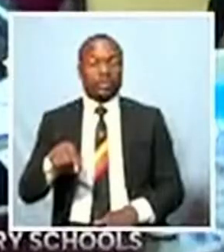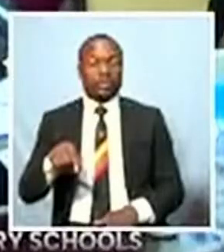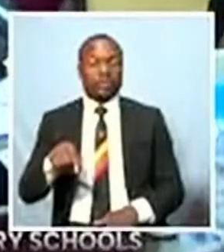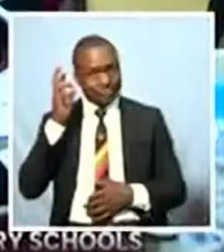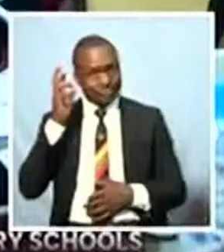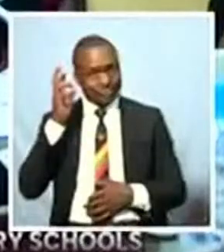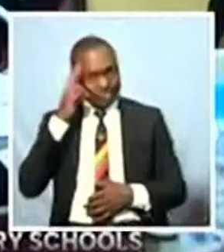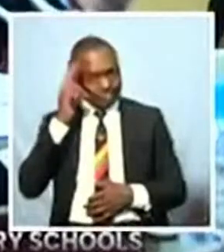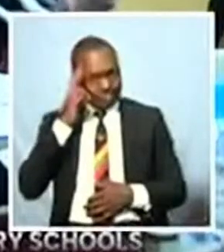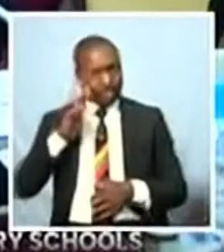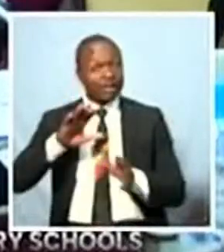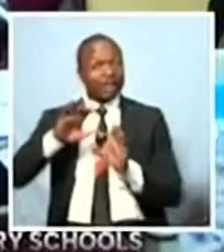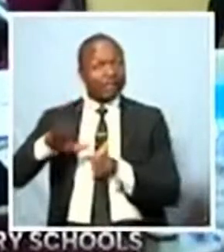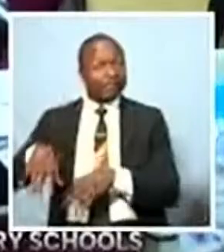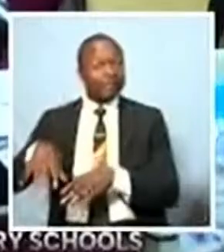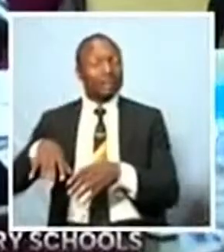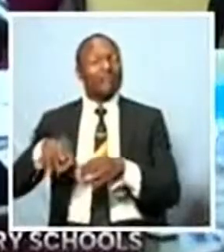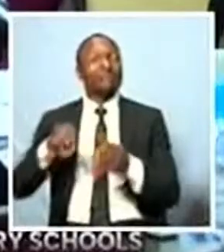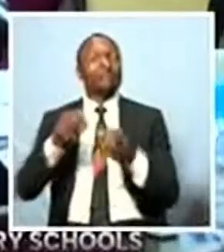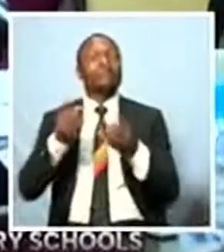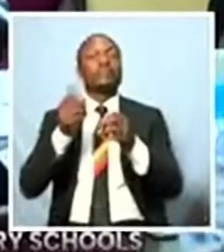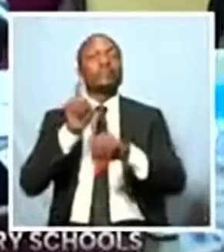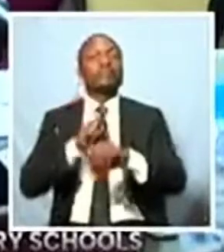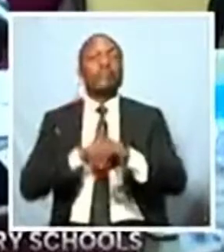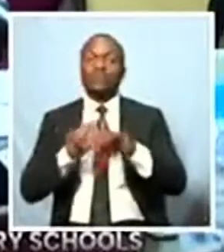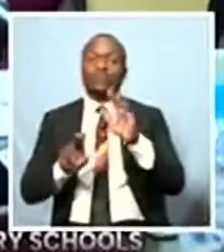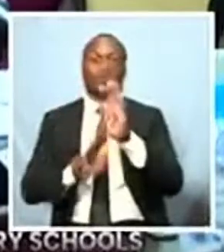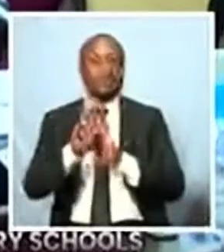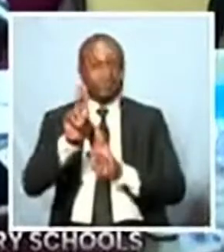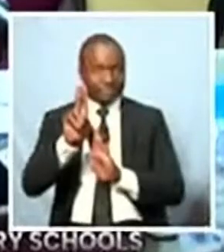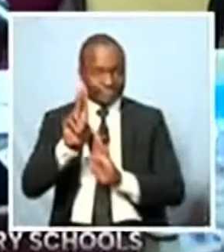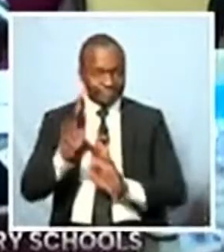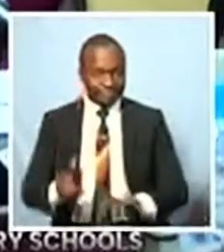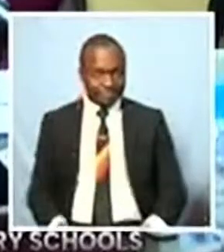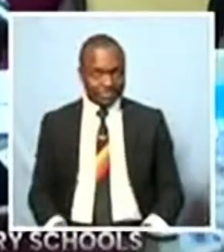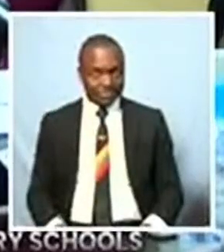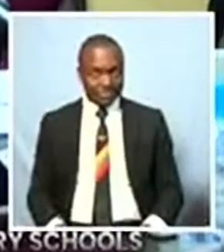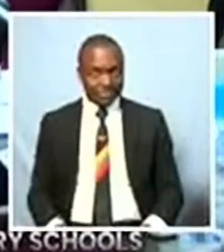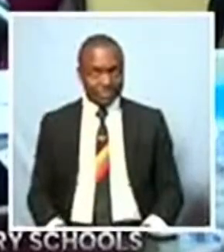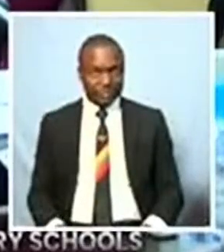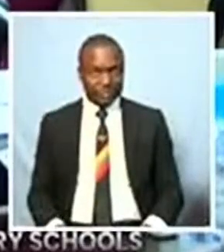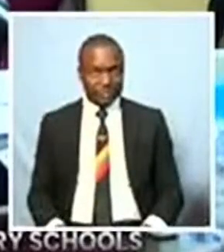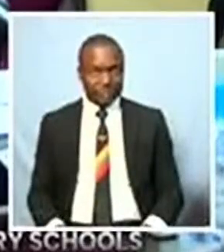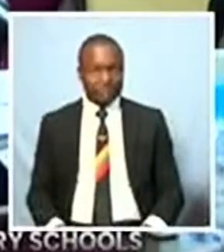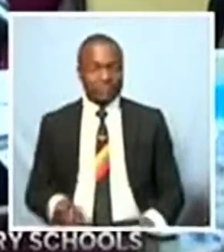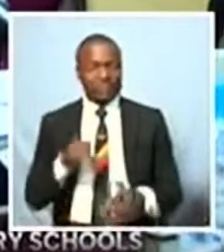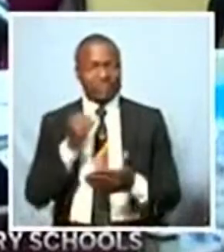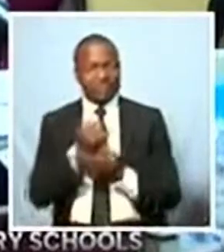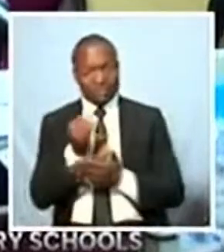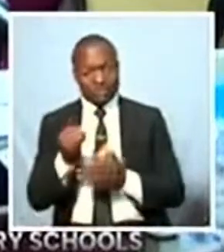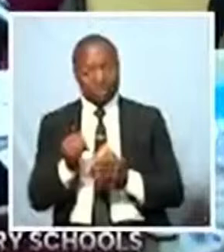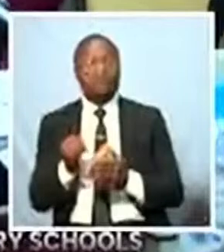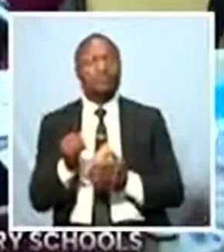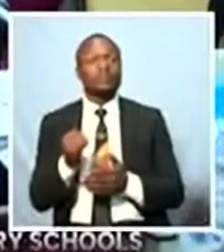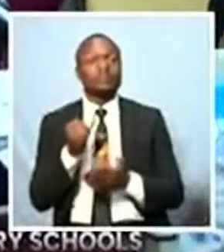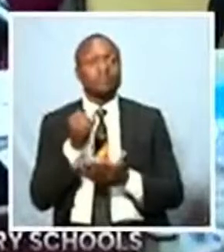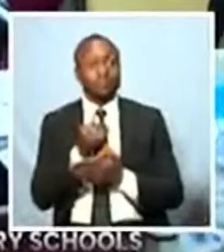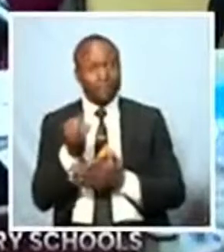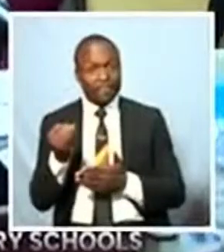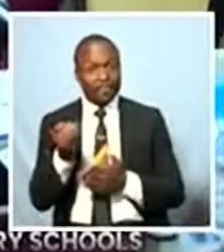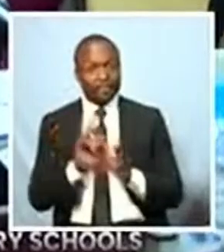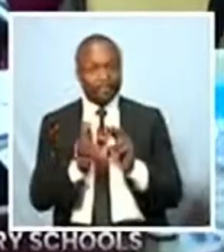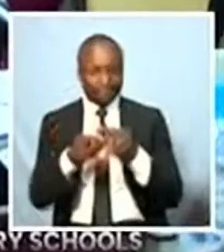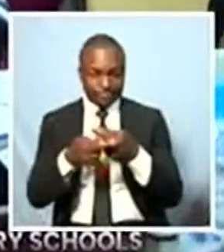We were left out several times as universities in the issues of the